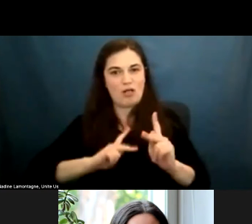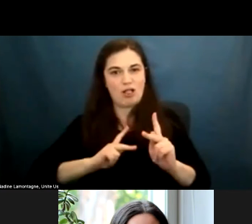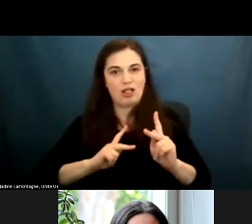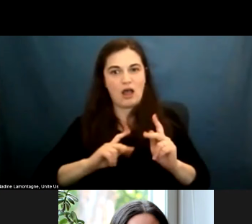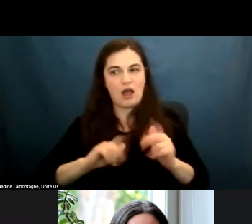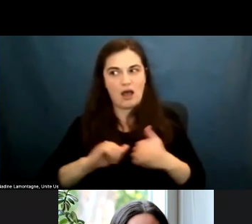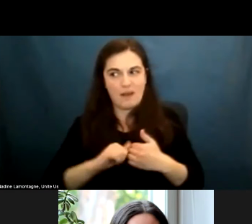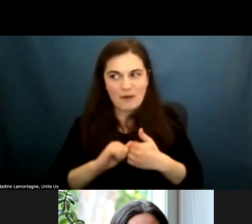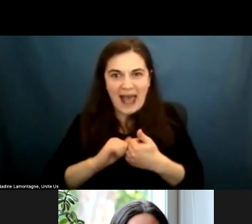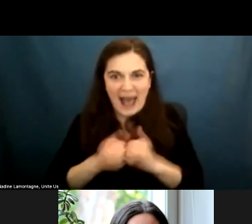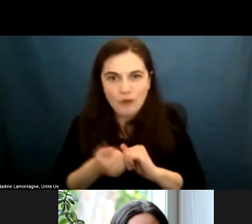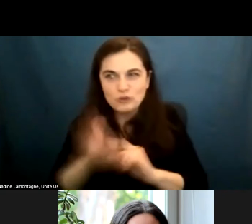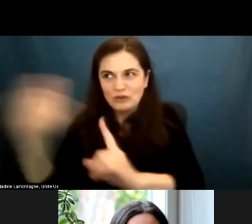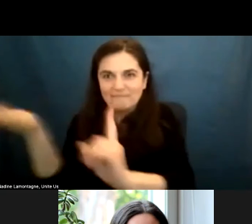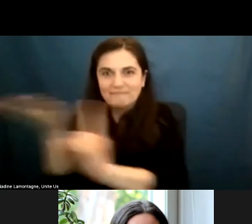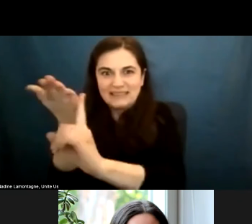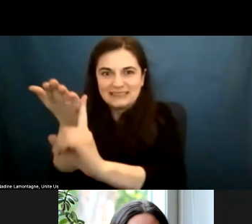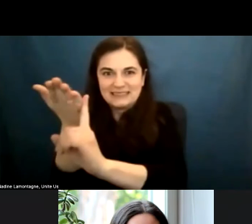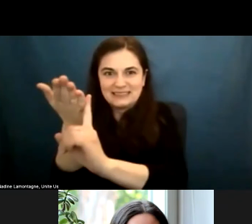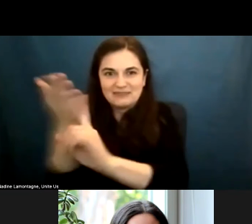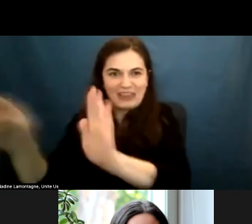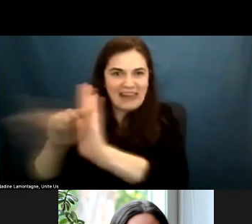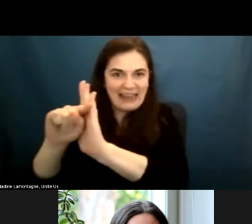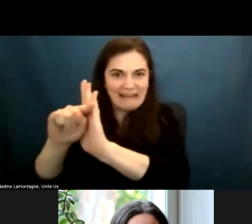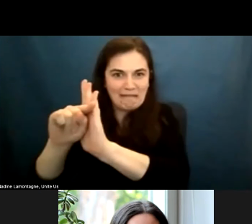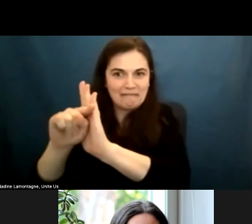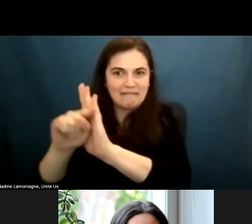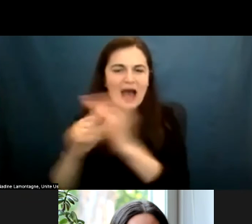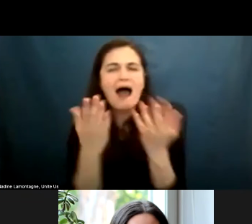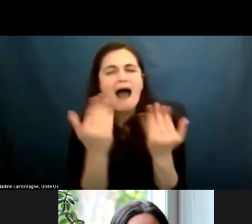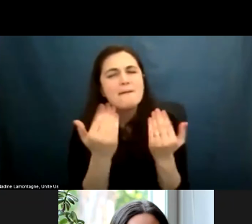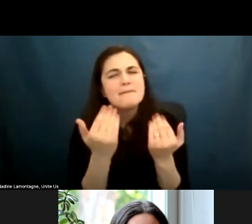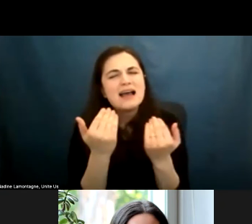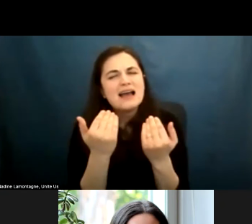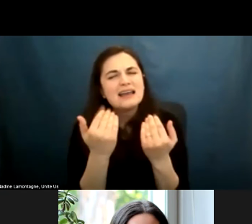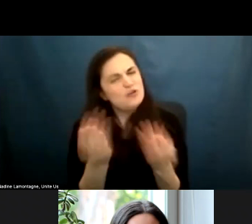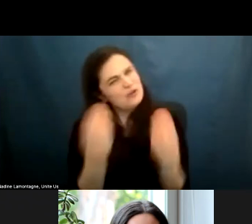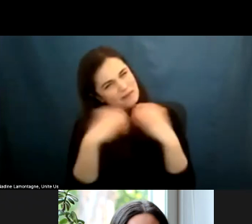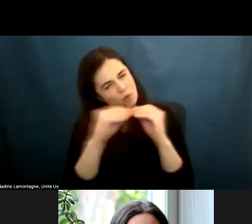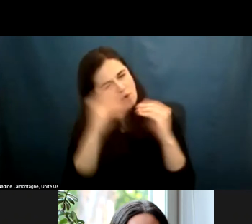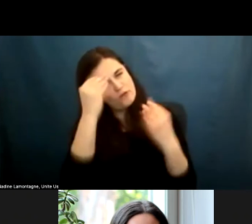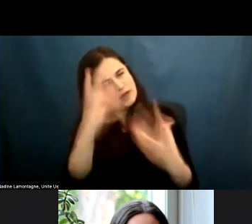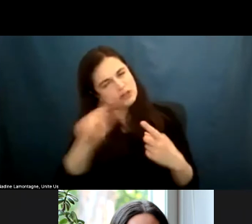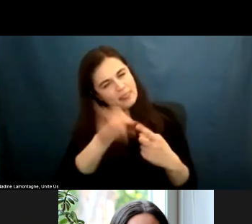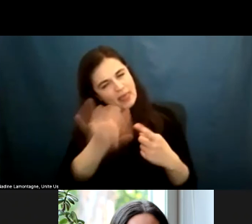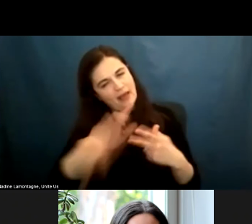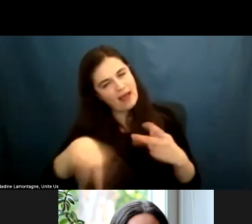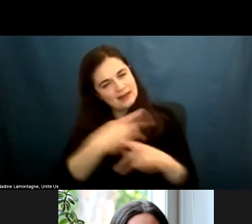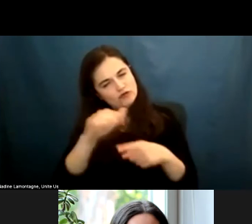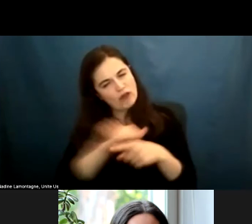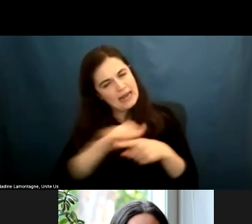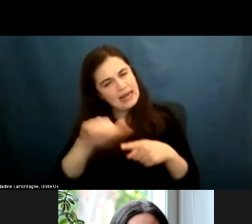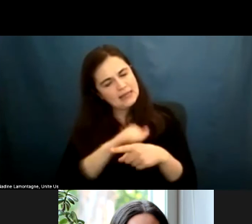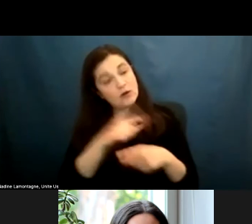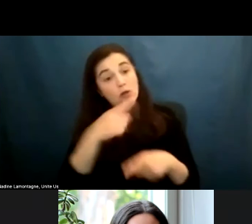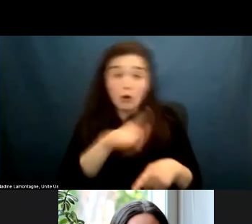do this. And I'm wondering if you can just like give us some more information about that, because I can imagine there are people that are pro-vaccine that do